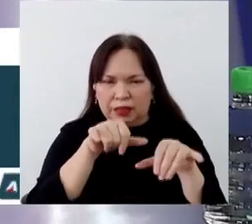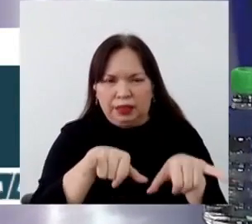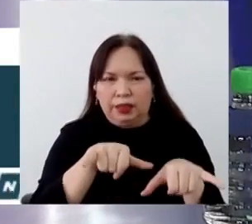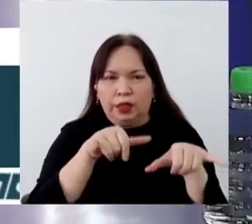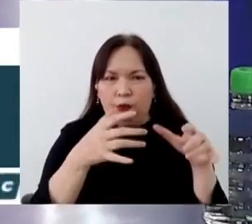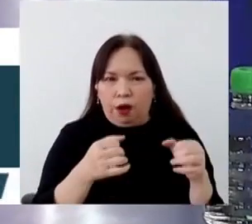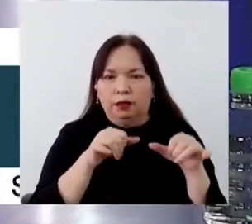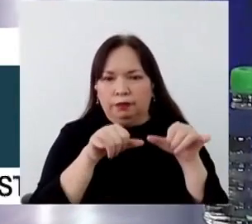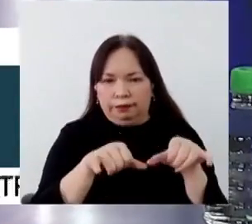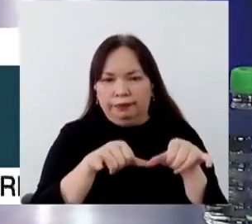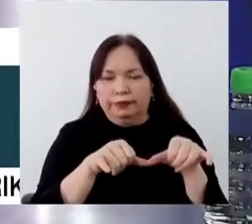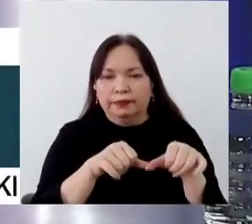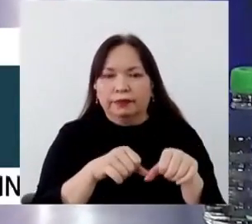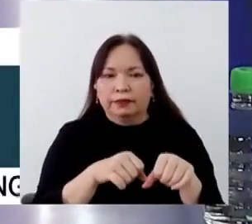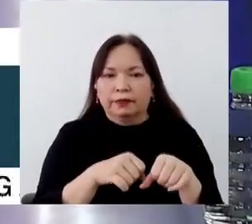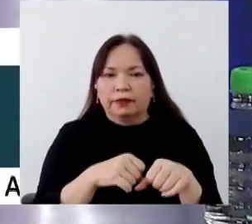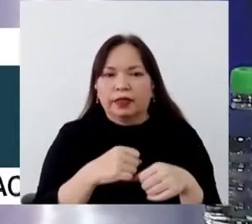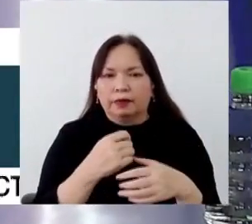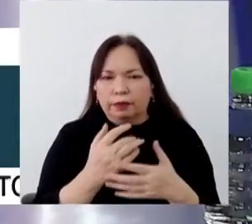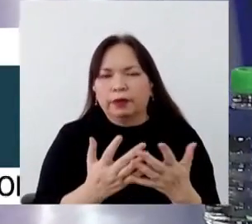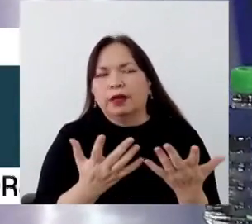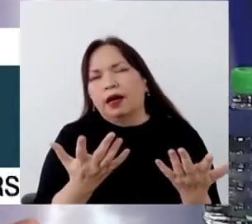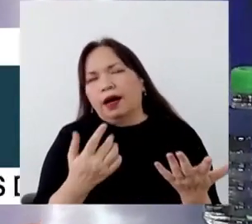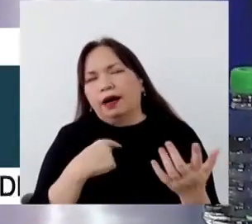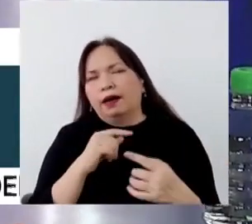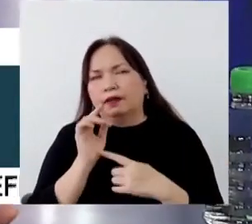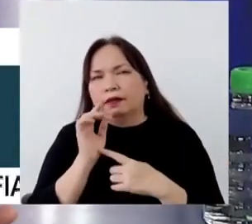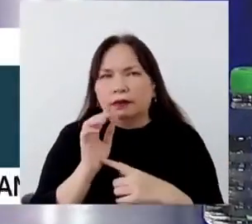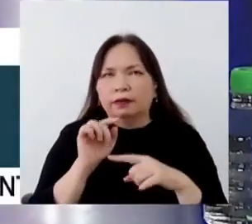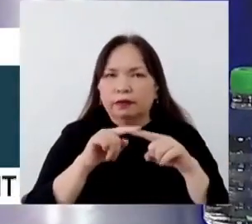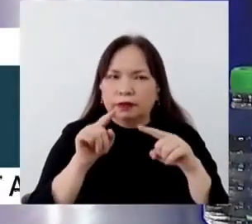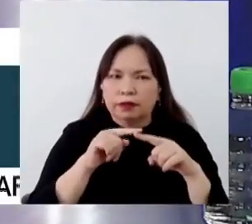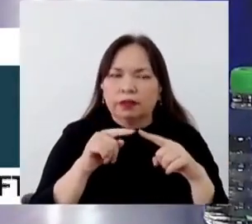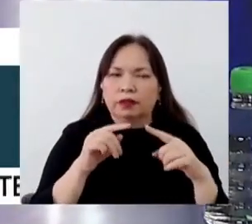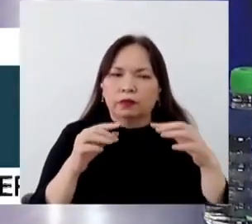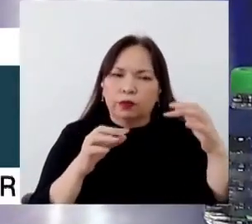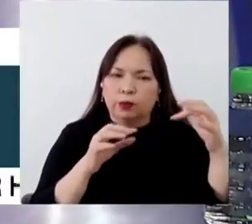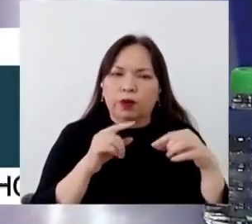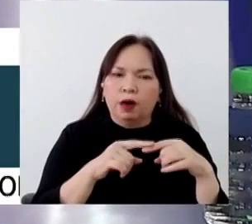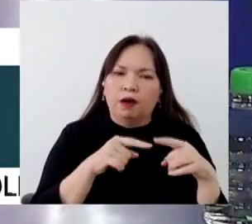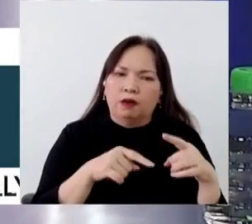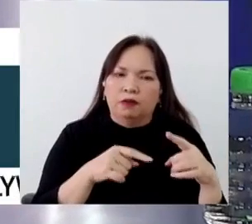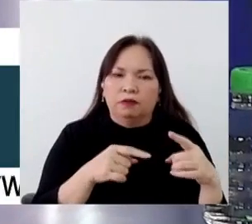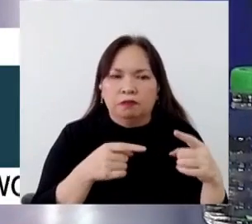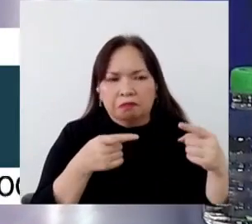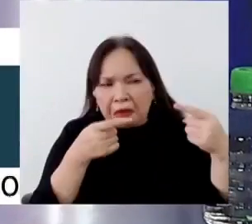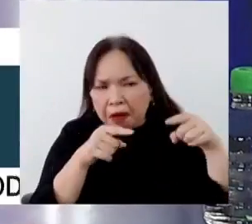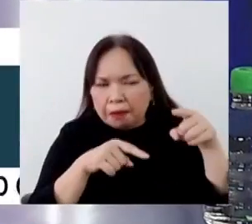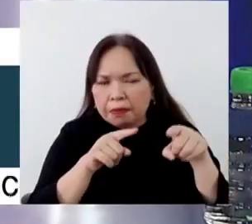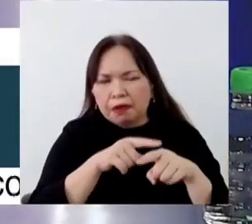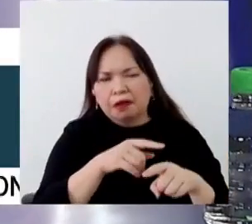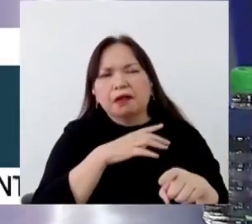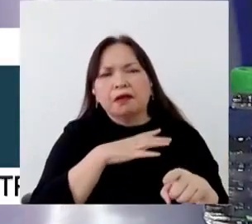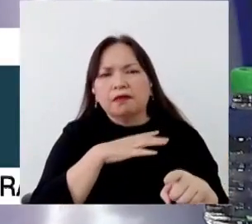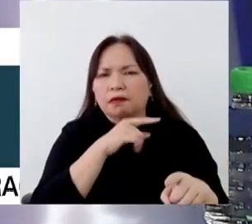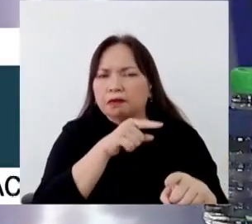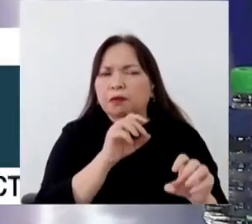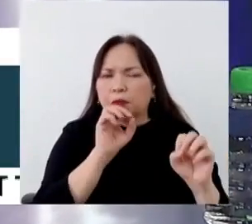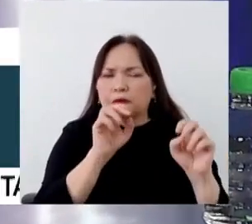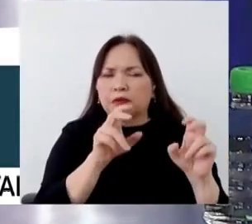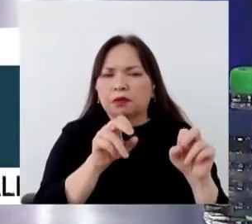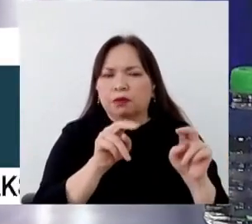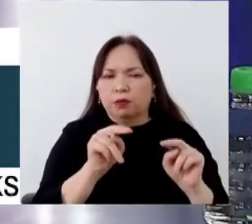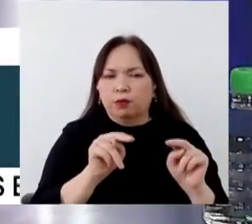unrest, because there will be protests, you know, the usual rallies whenever, you know, there's skirmishes. So they'll just be